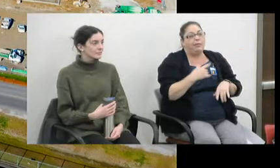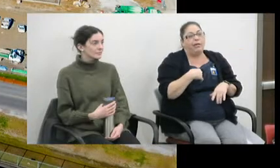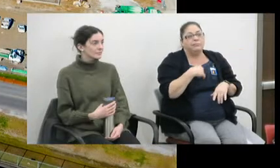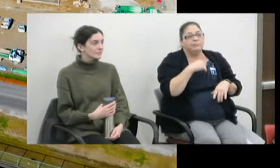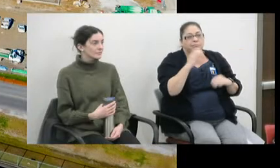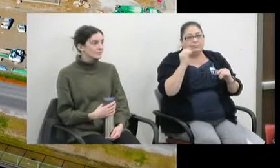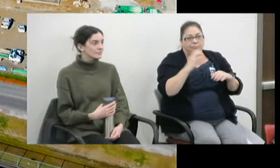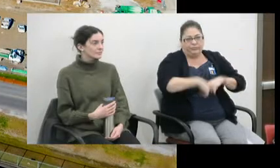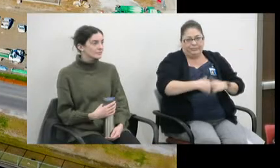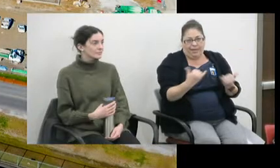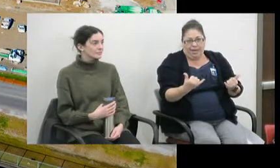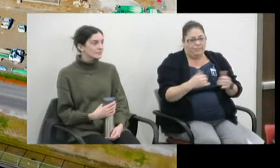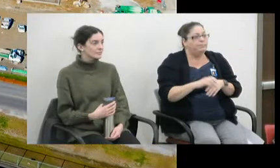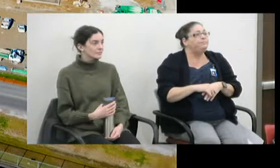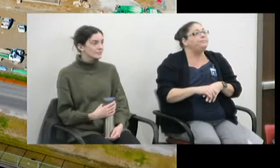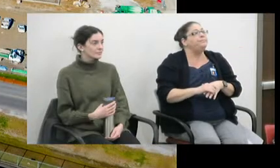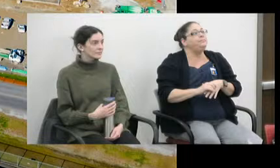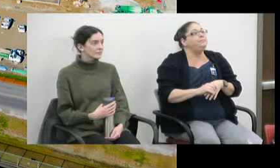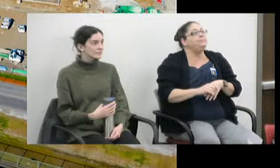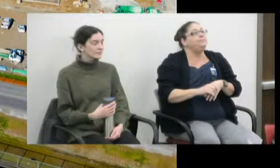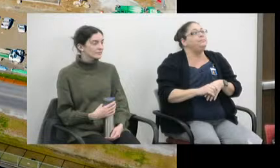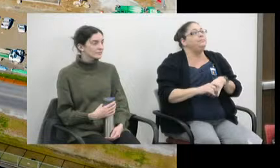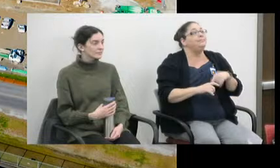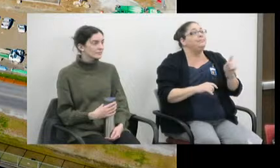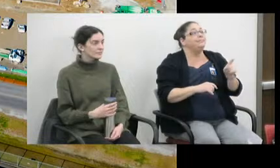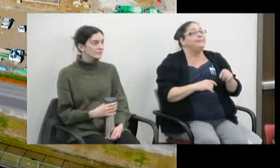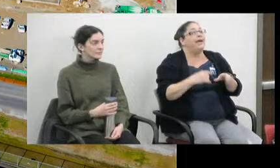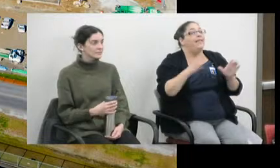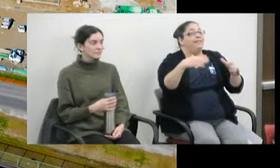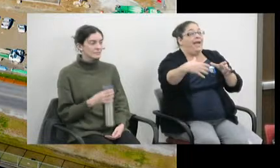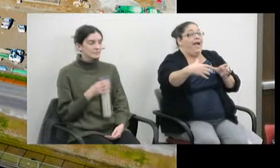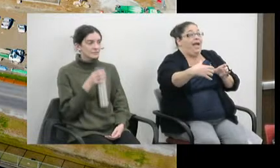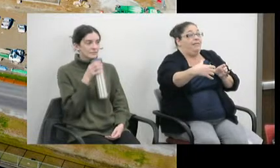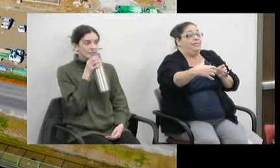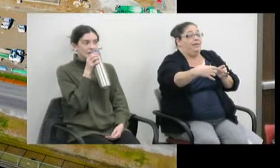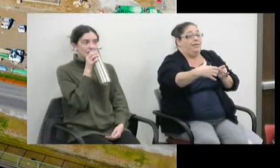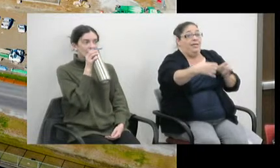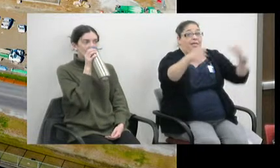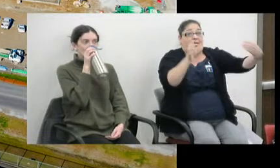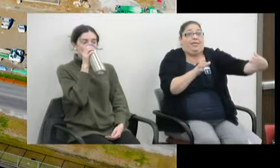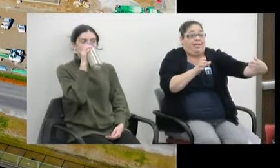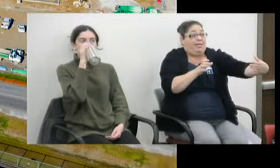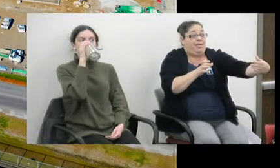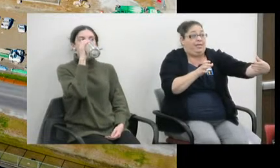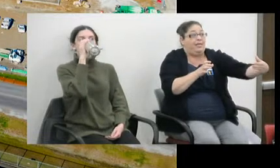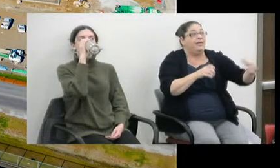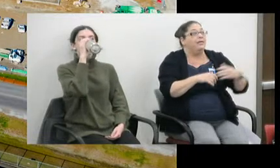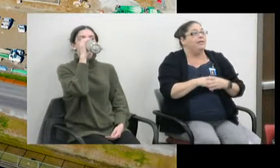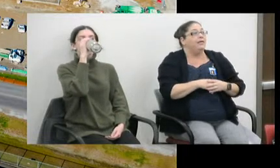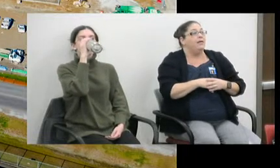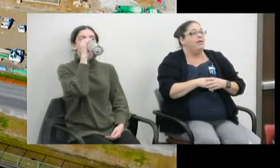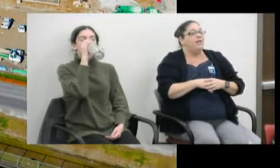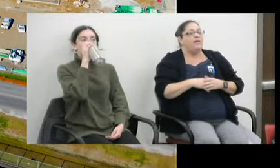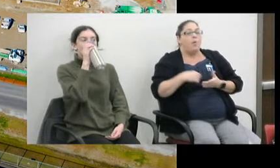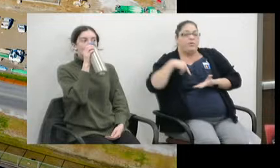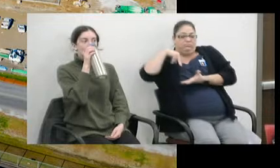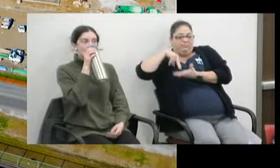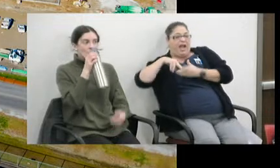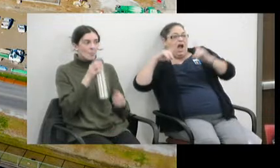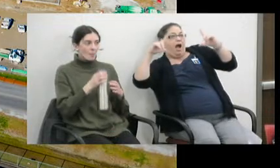This is a view looking north. Again, our academic wing. So that picture that we were showing you was taken about